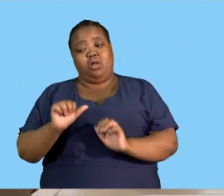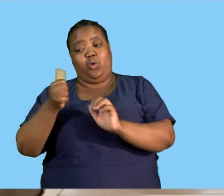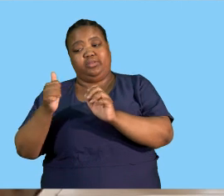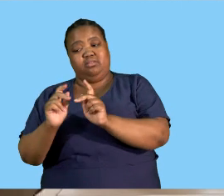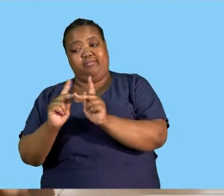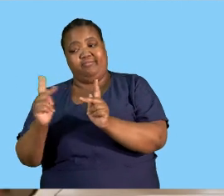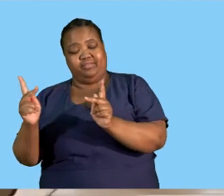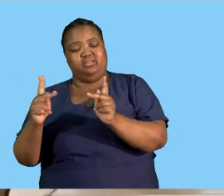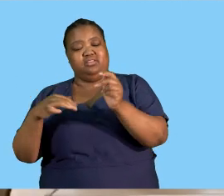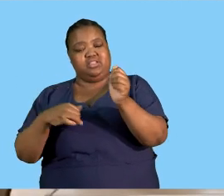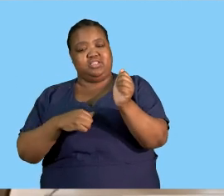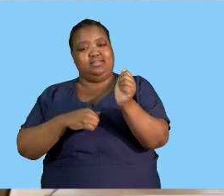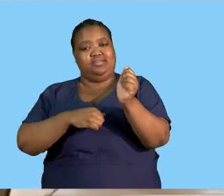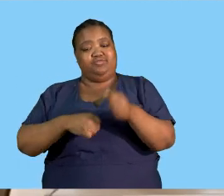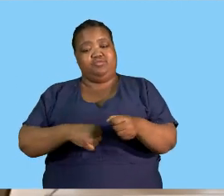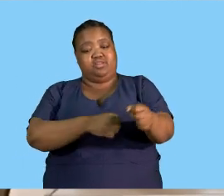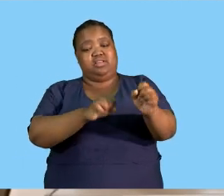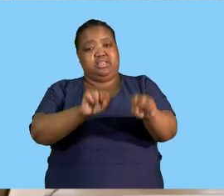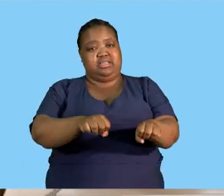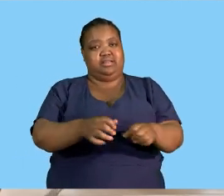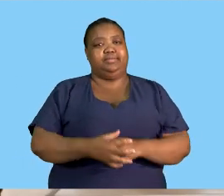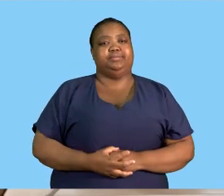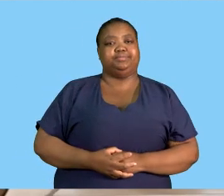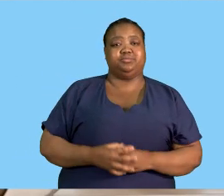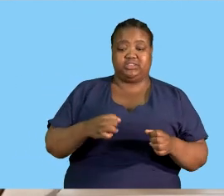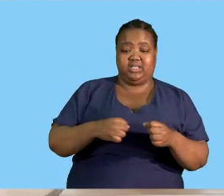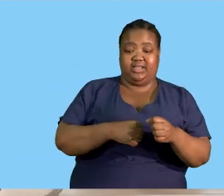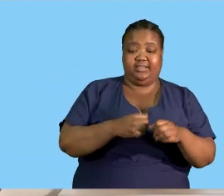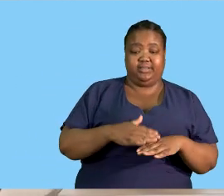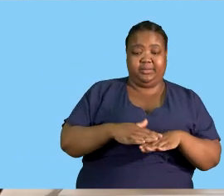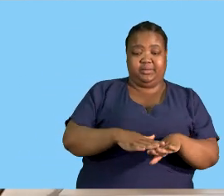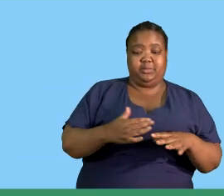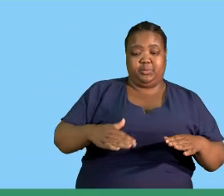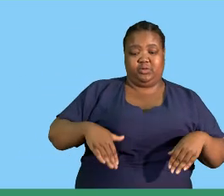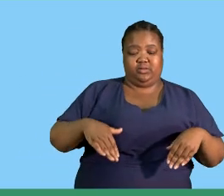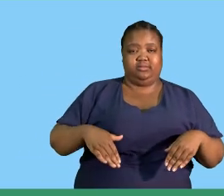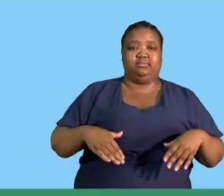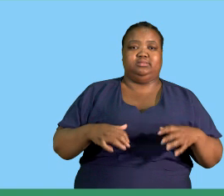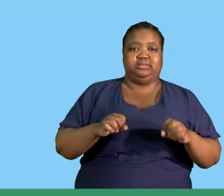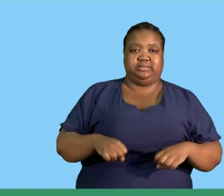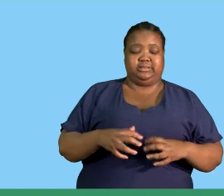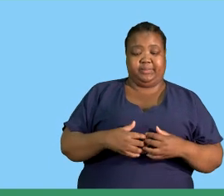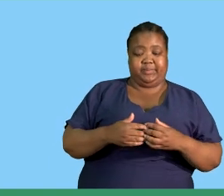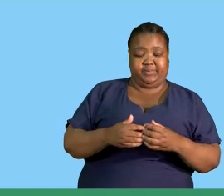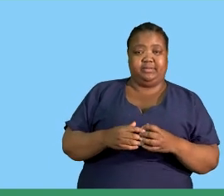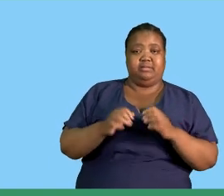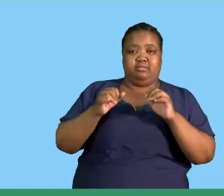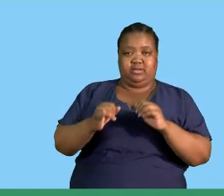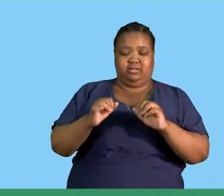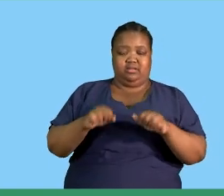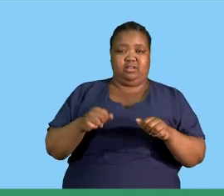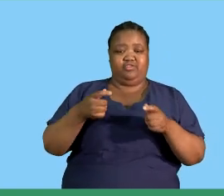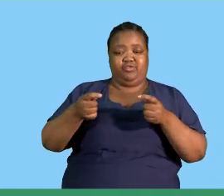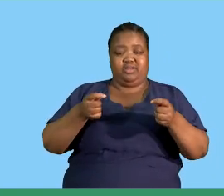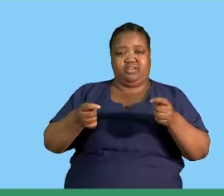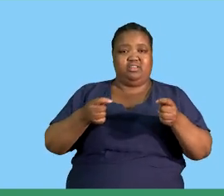to now devise or formulate an alternative strategies. We haven't yet put the strategy to plan, but we're still formulating. It's part of what?